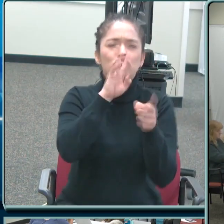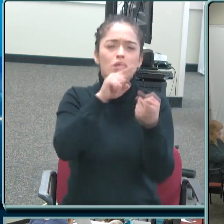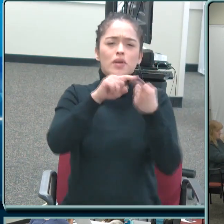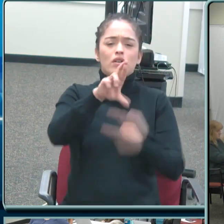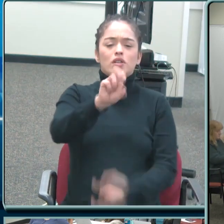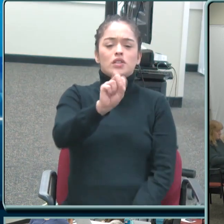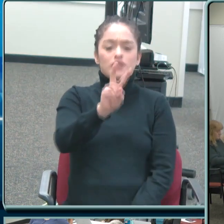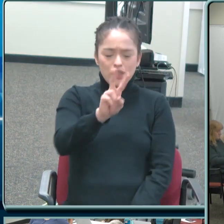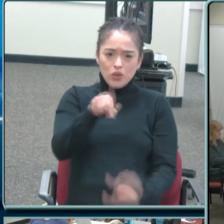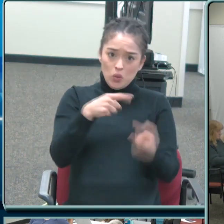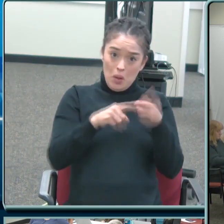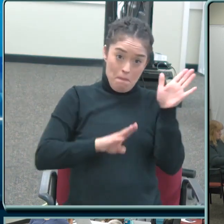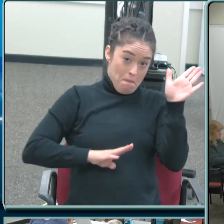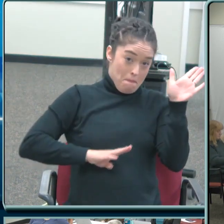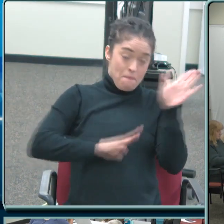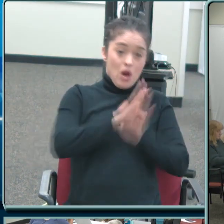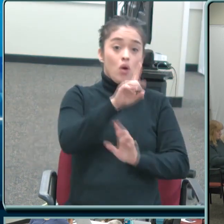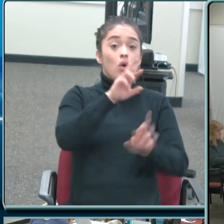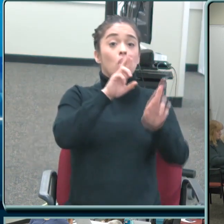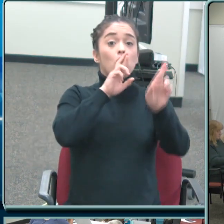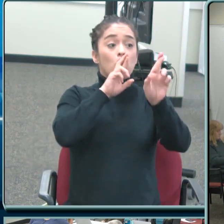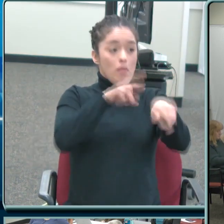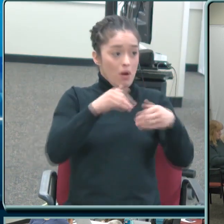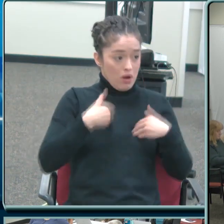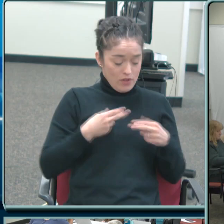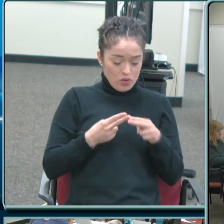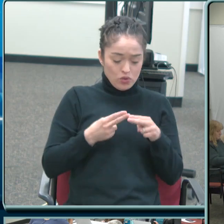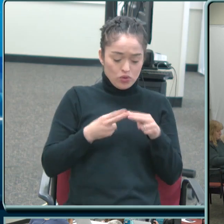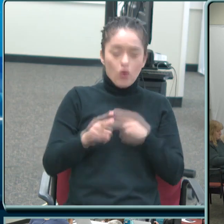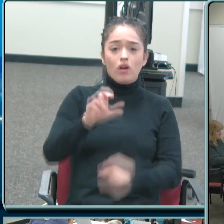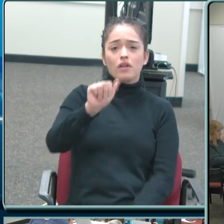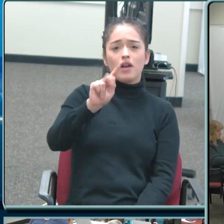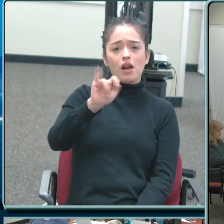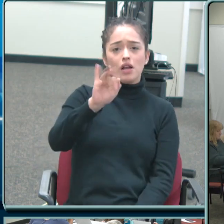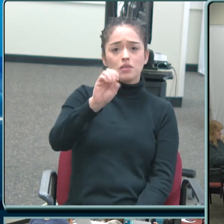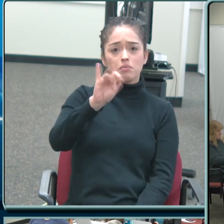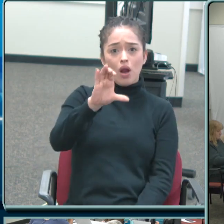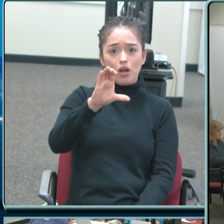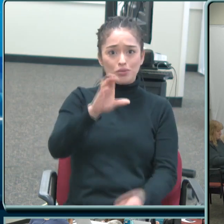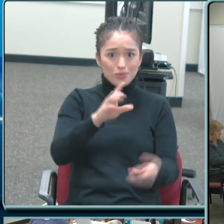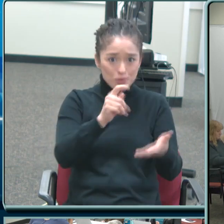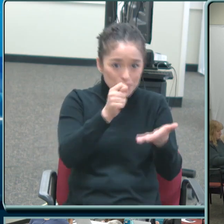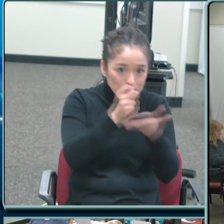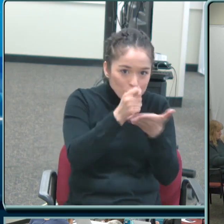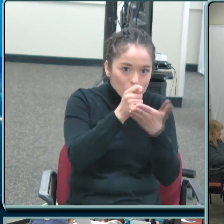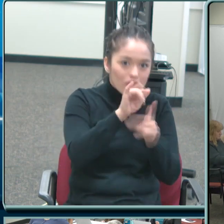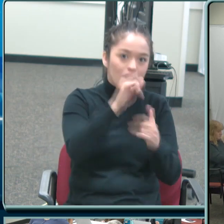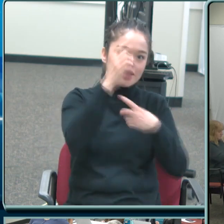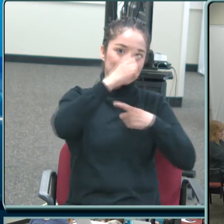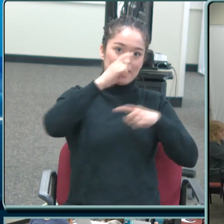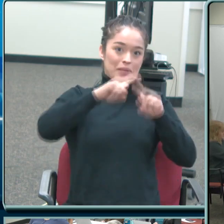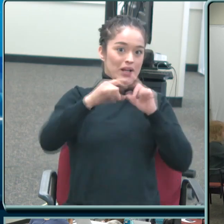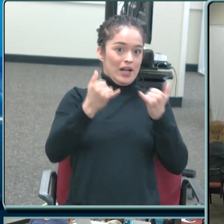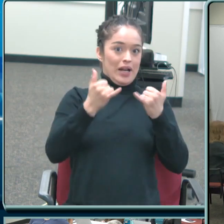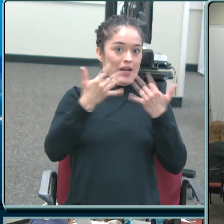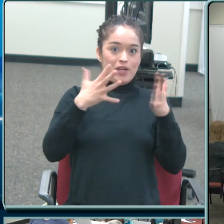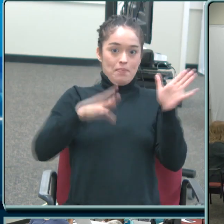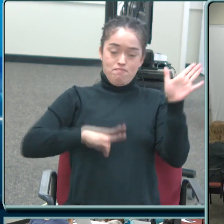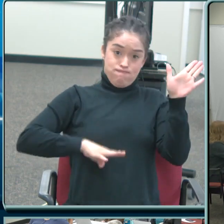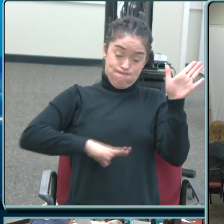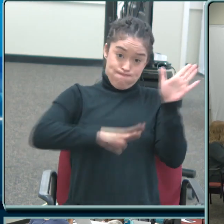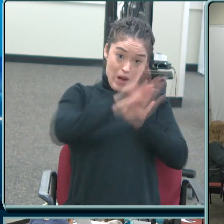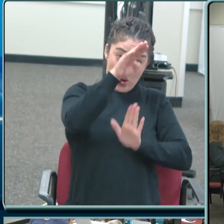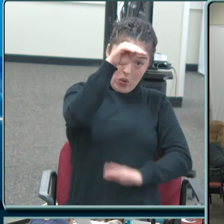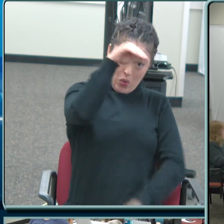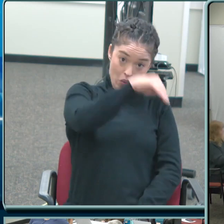peak, it was reported that there was a shortage of antibiotics to treat these diseases. Now that the peak has fallen, are